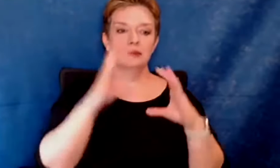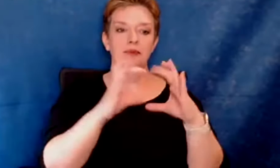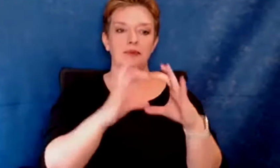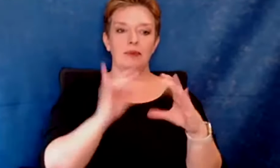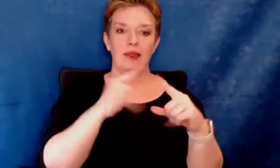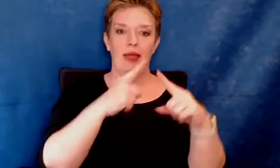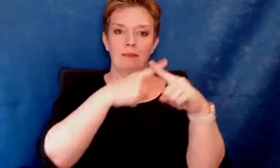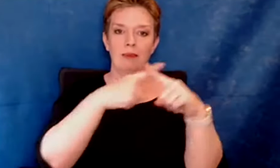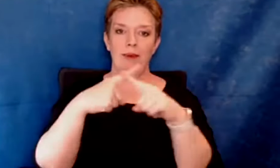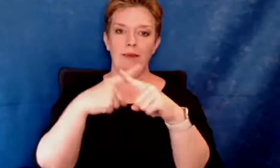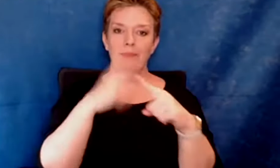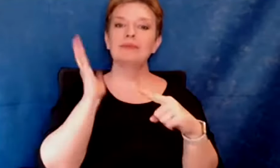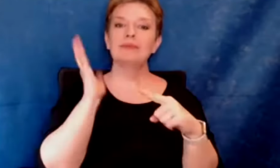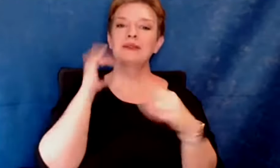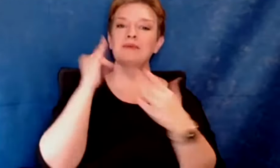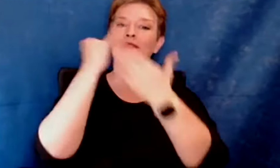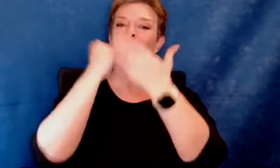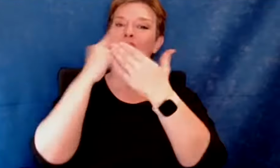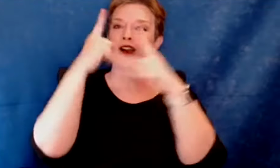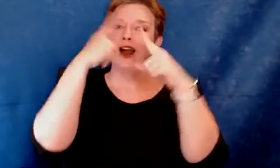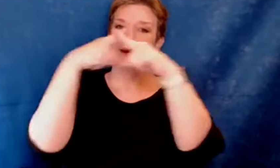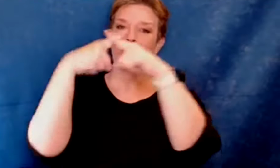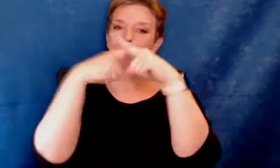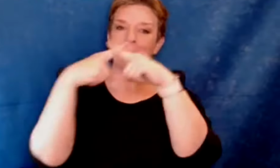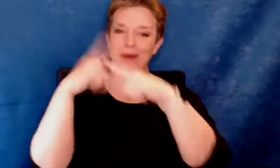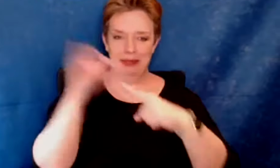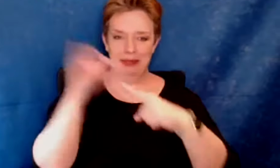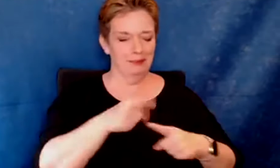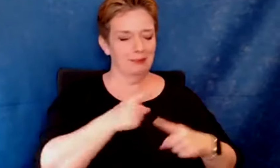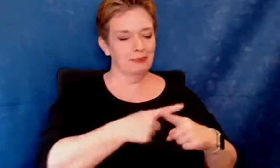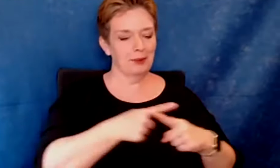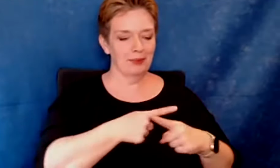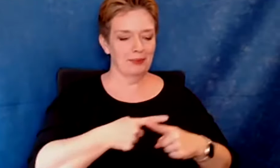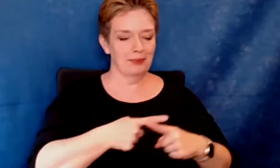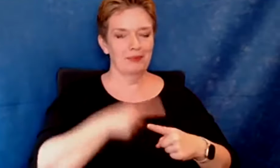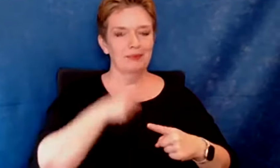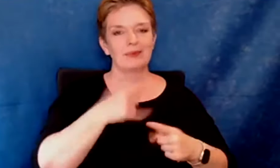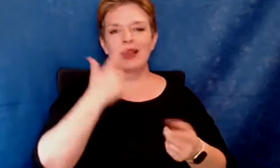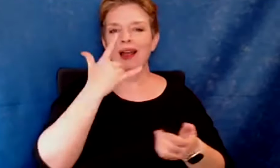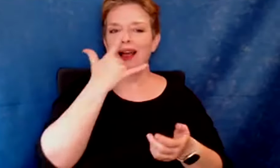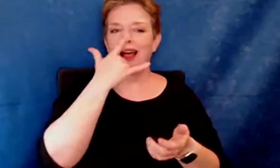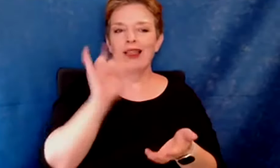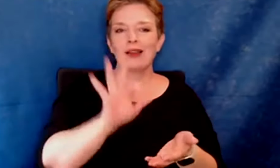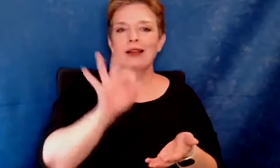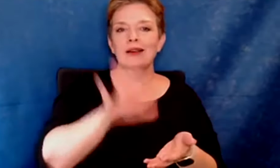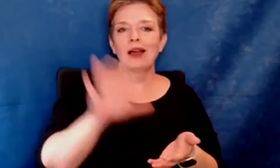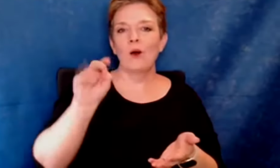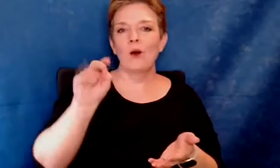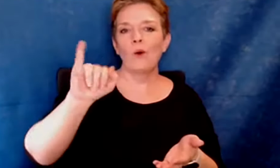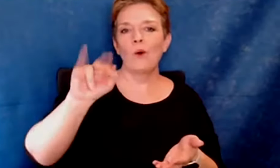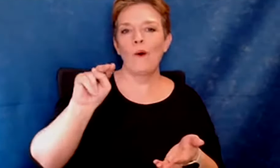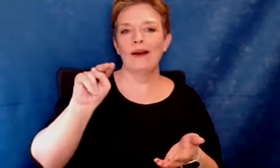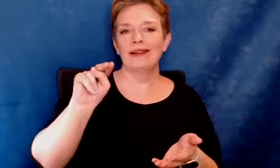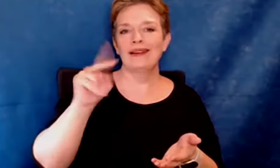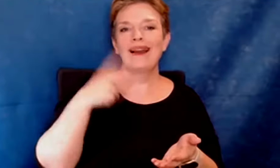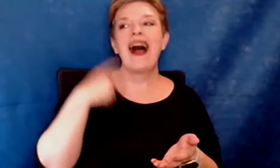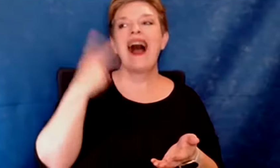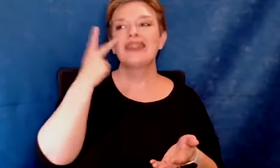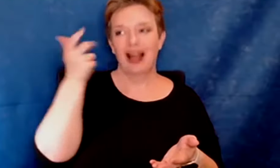interesting. Almost looks like a little coin, which reminded me I wanted to use a little round shape because I saw those coins in the collections